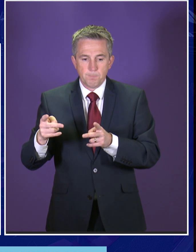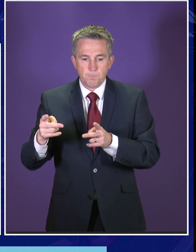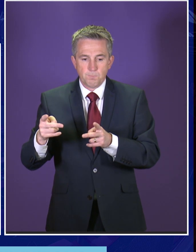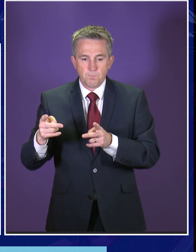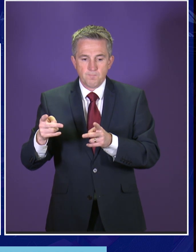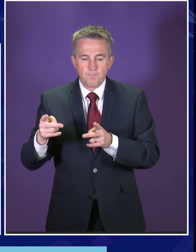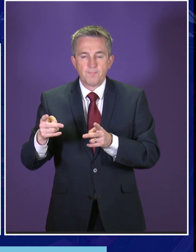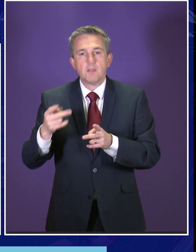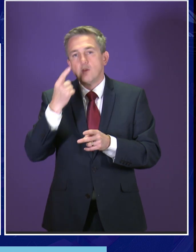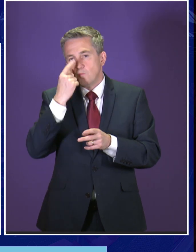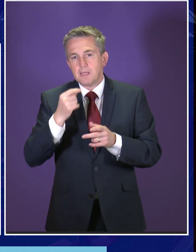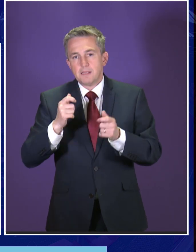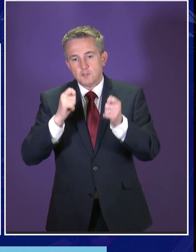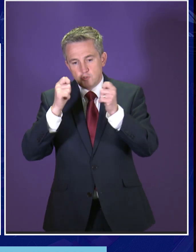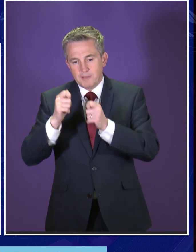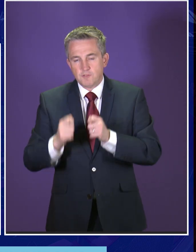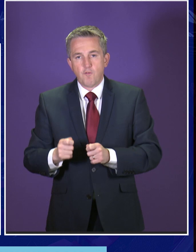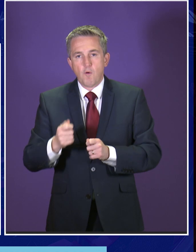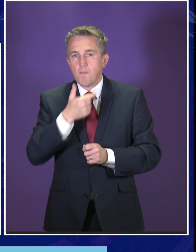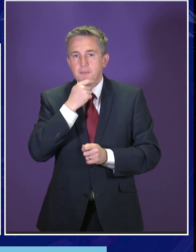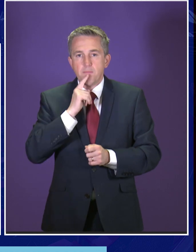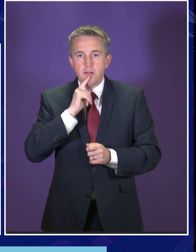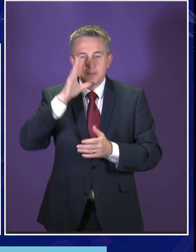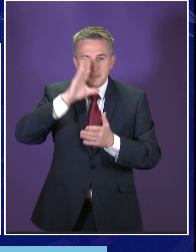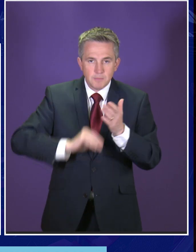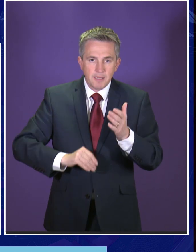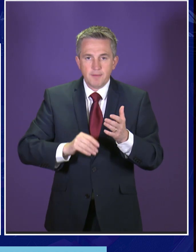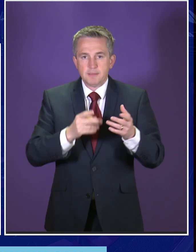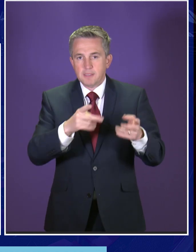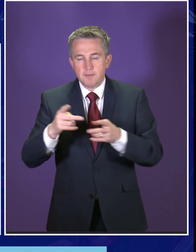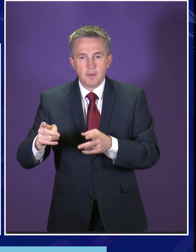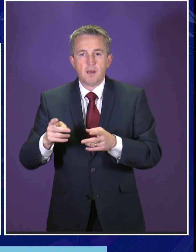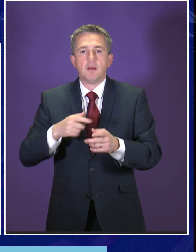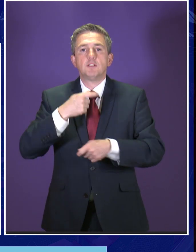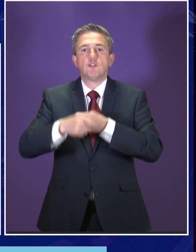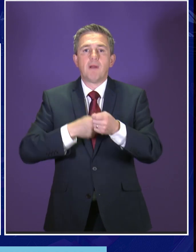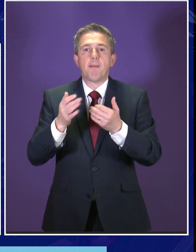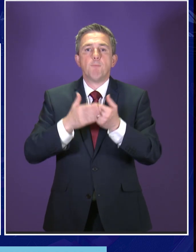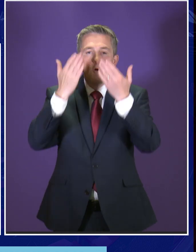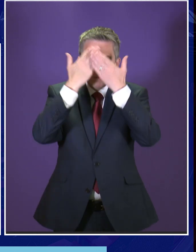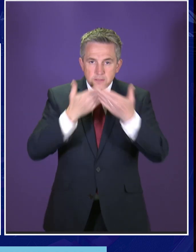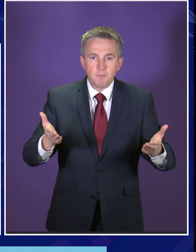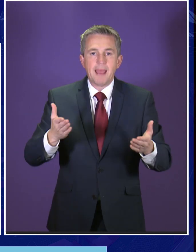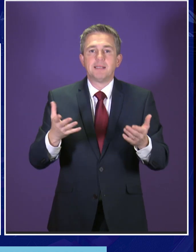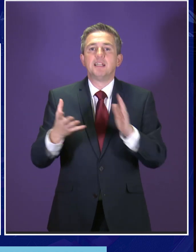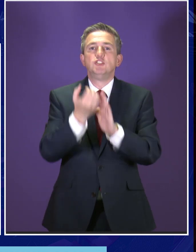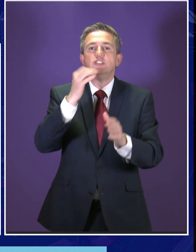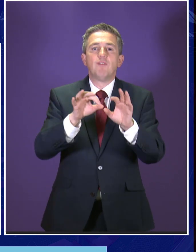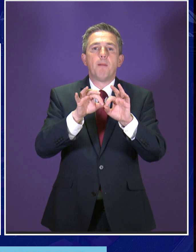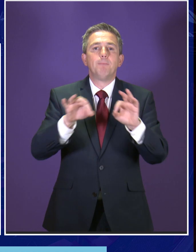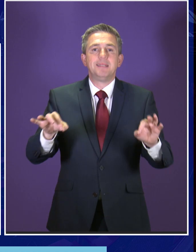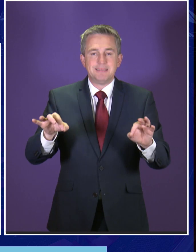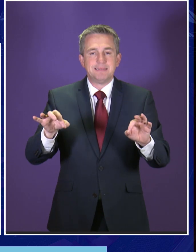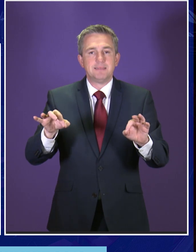we would be able to transform the diverse experiences and feelings into practices of solidarity, respect, and peace, which would result